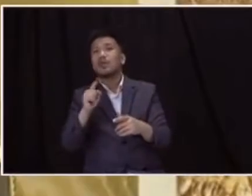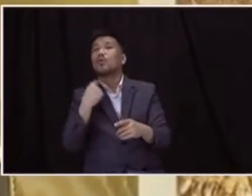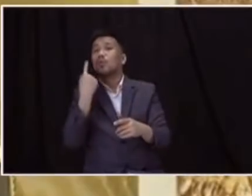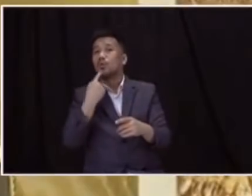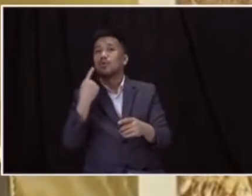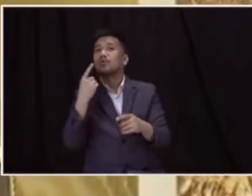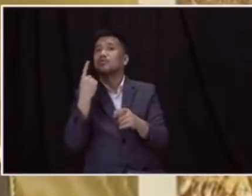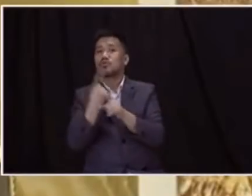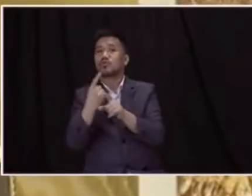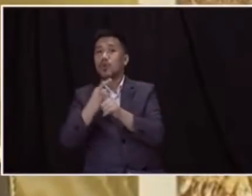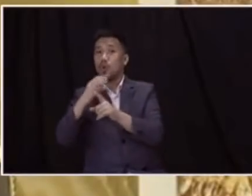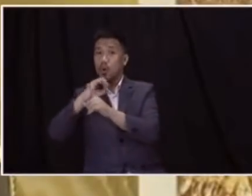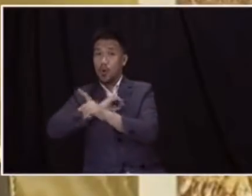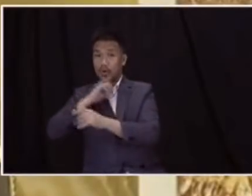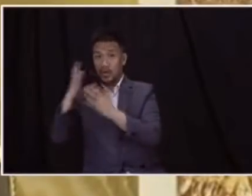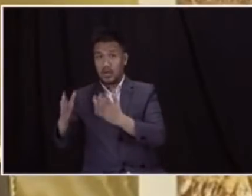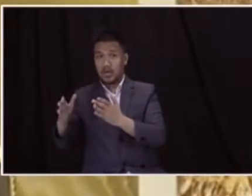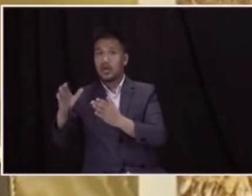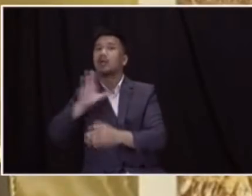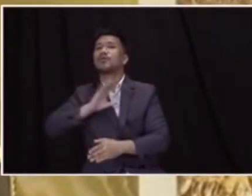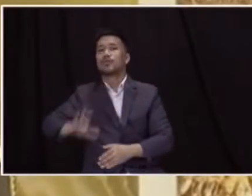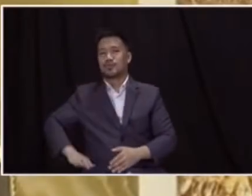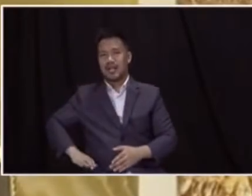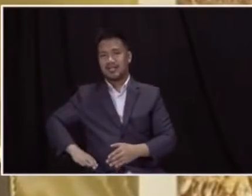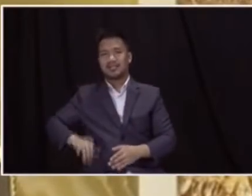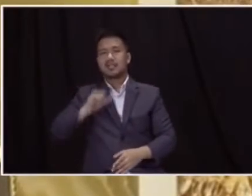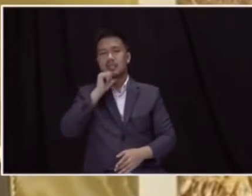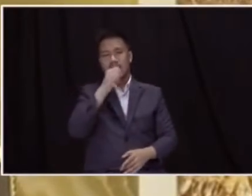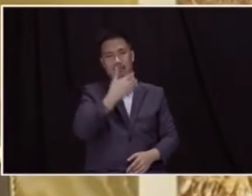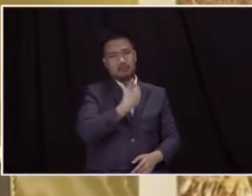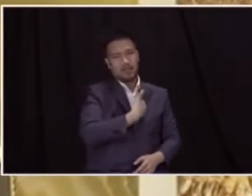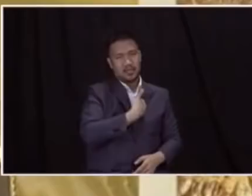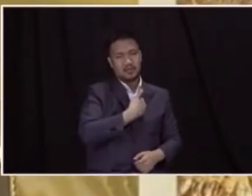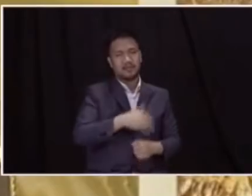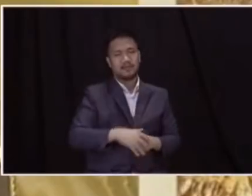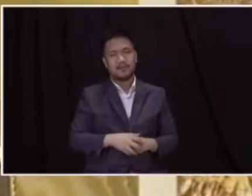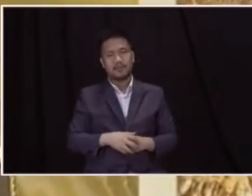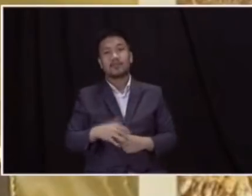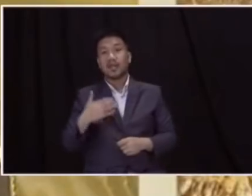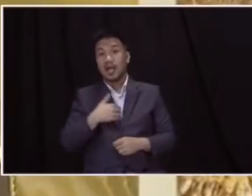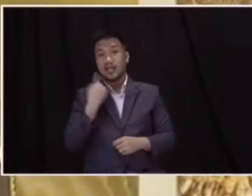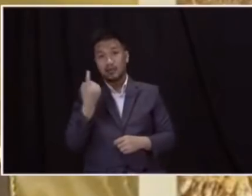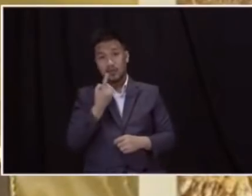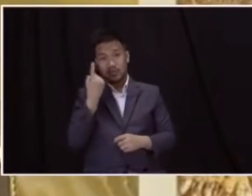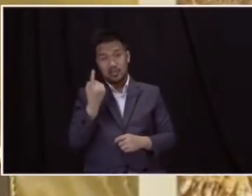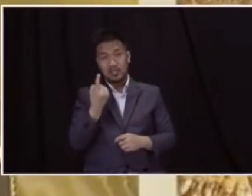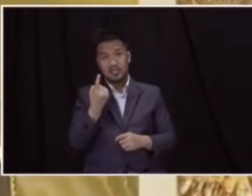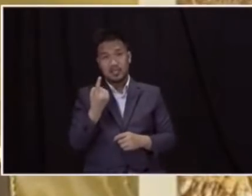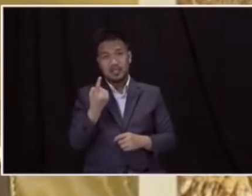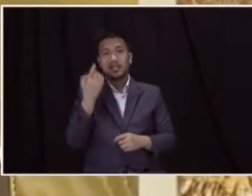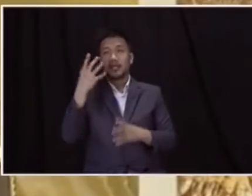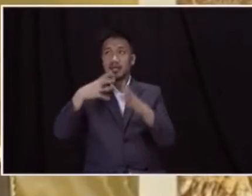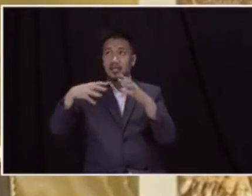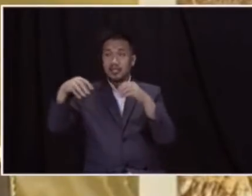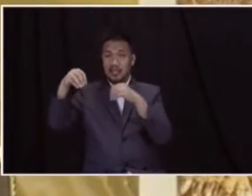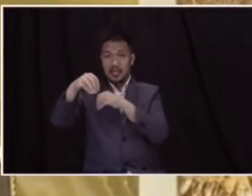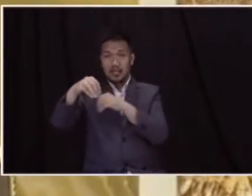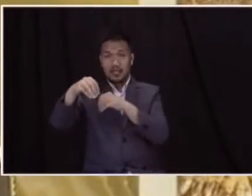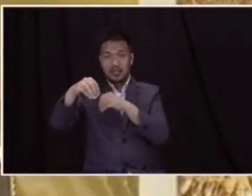of the sheep is Christ, not me. I am just his